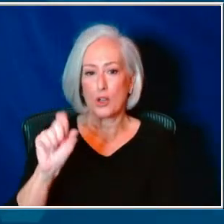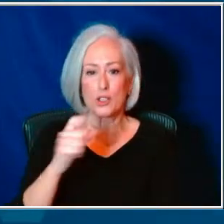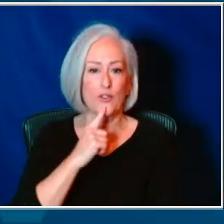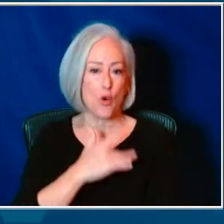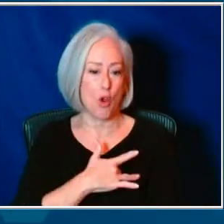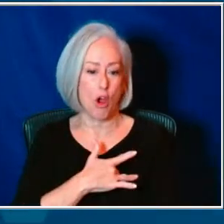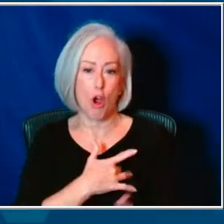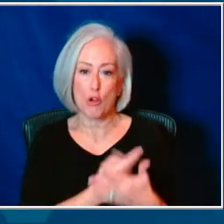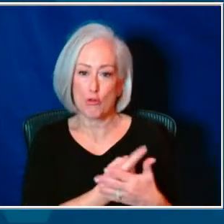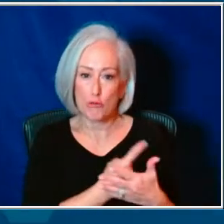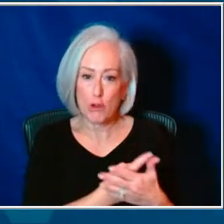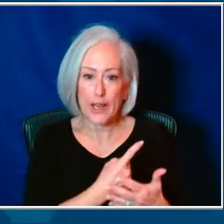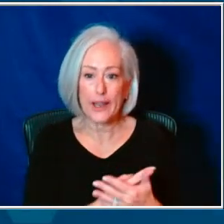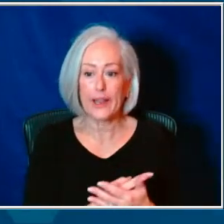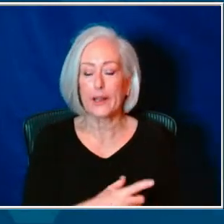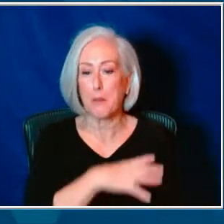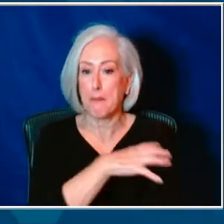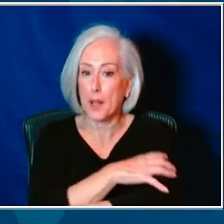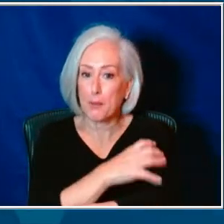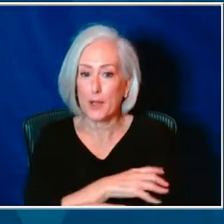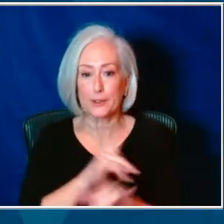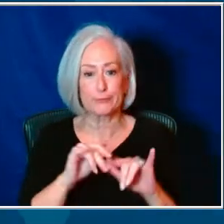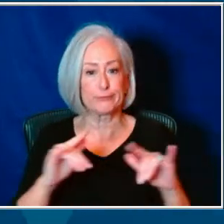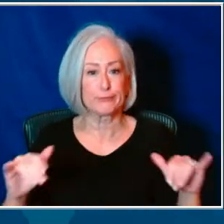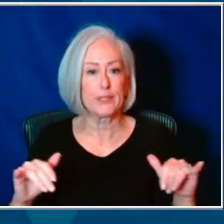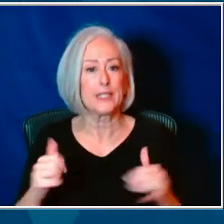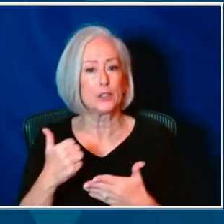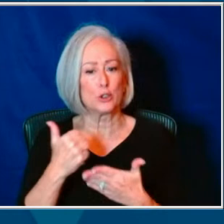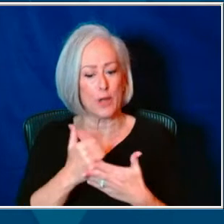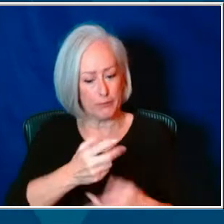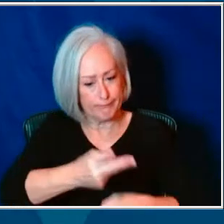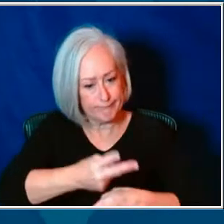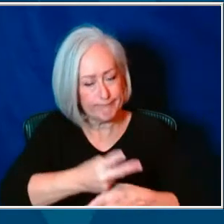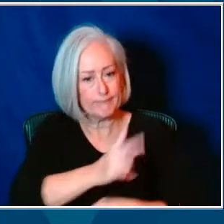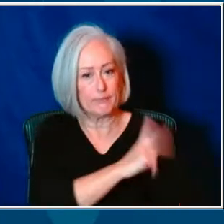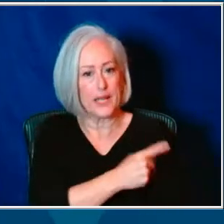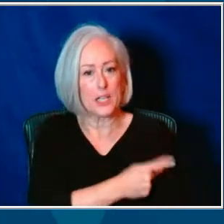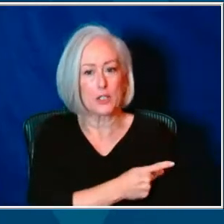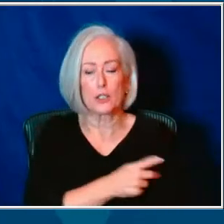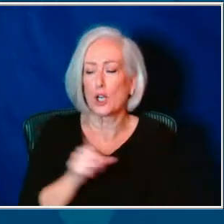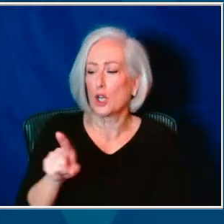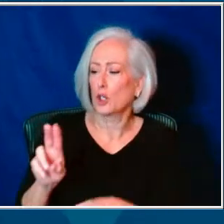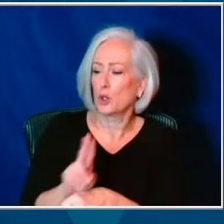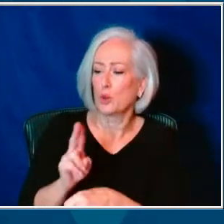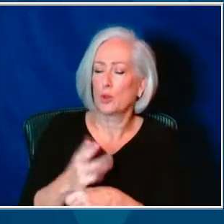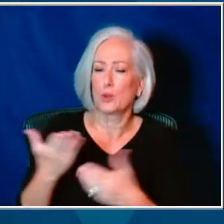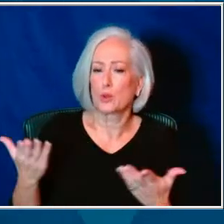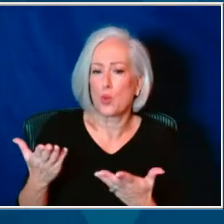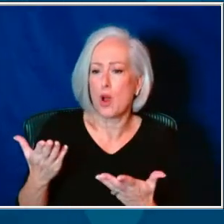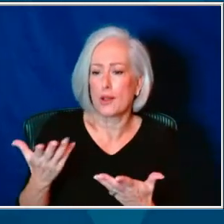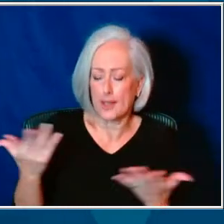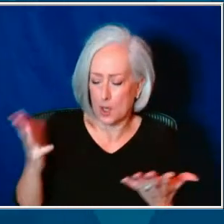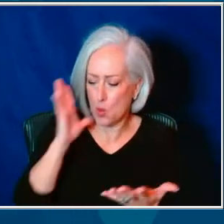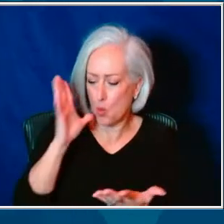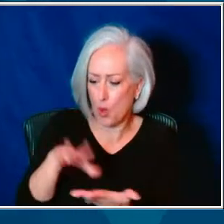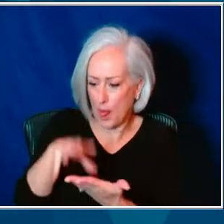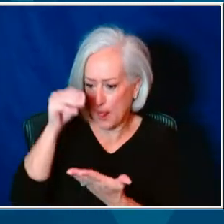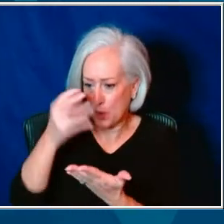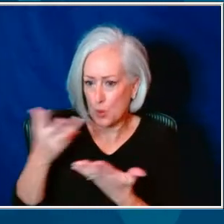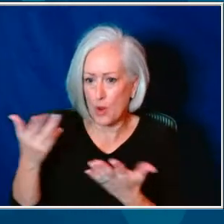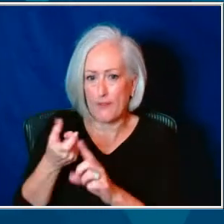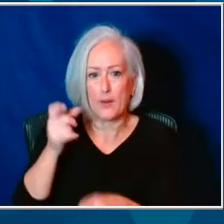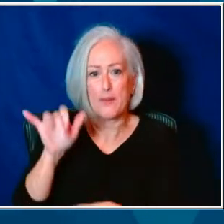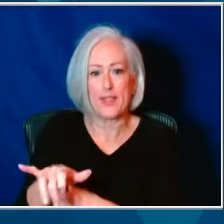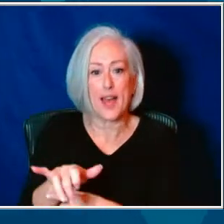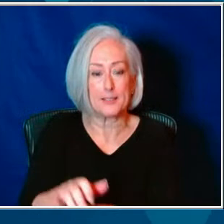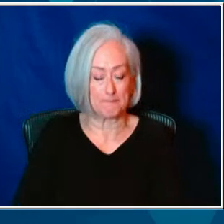patients. What biomarkers will you measure for your study and how? And tell me what you're going to learn from those biomarkers. And that's great, because I think it's really